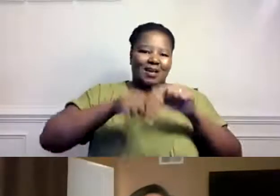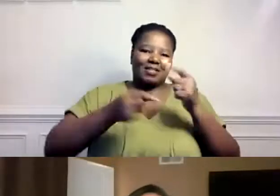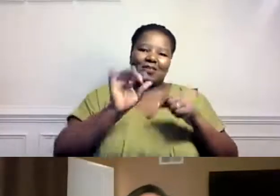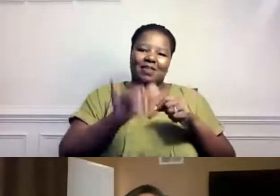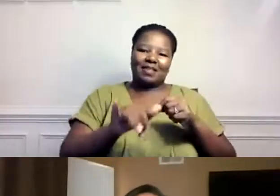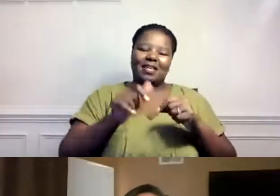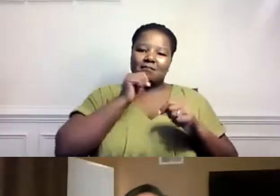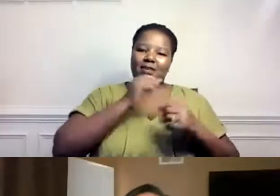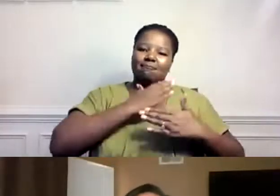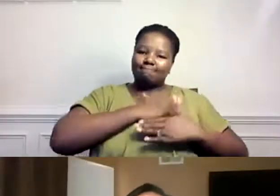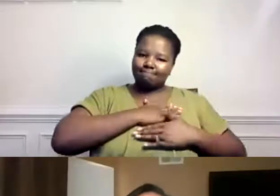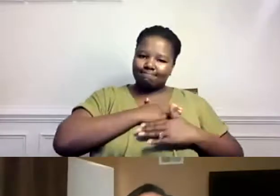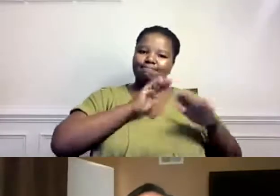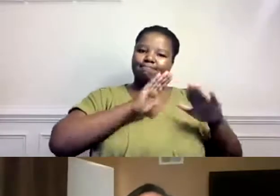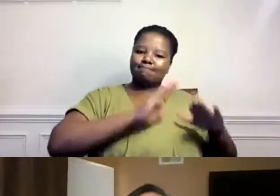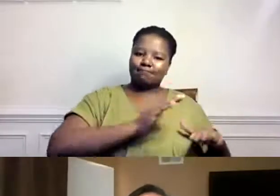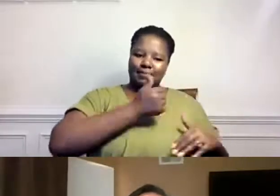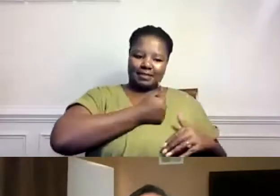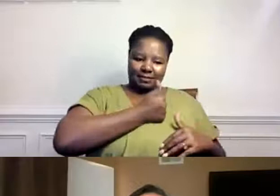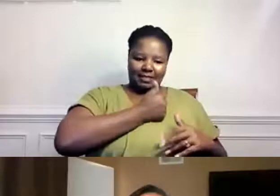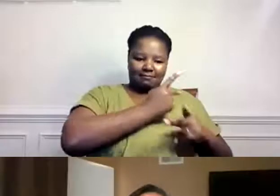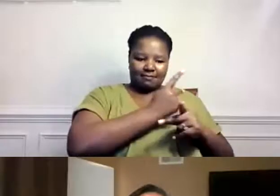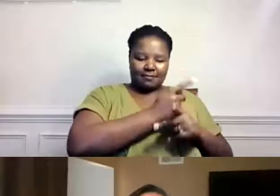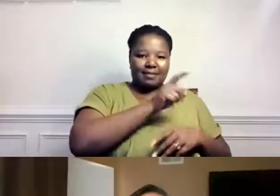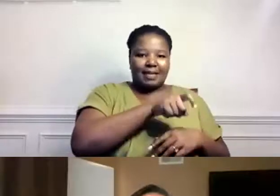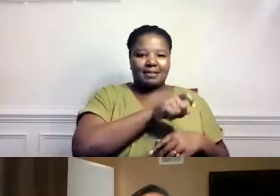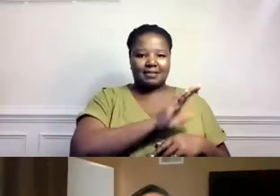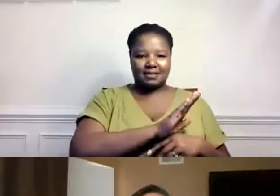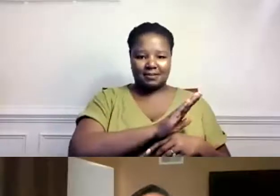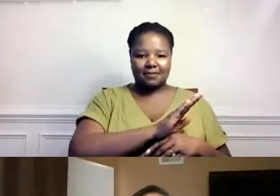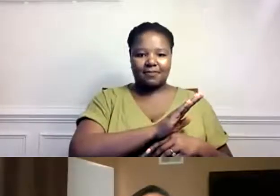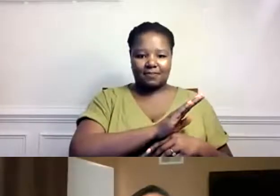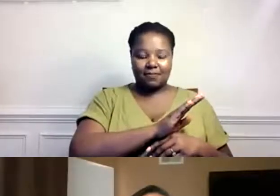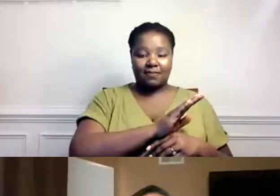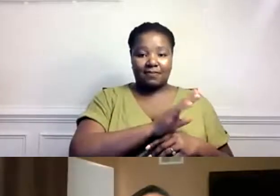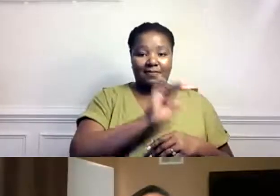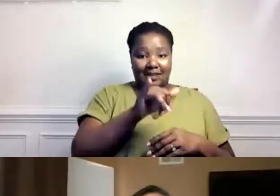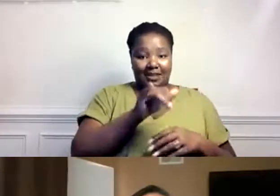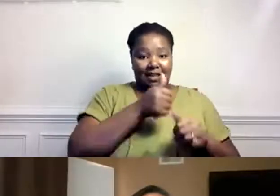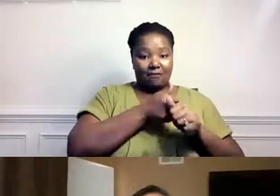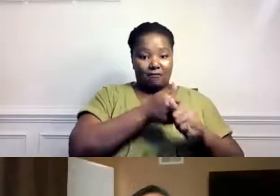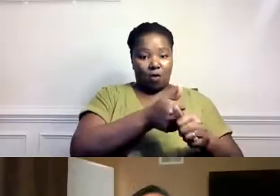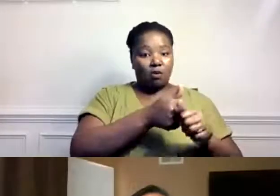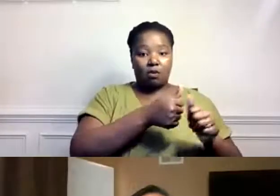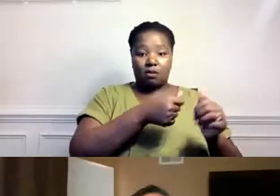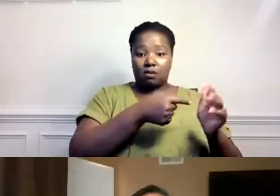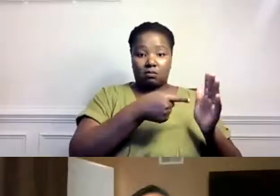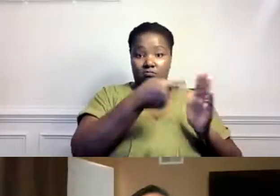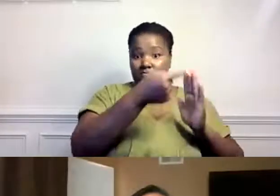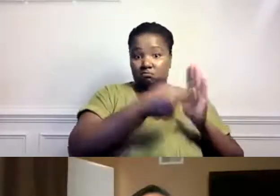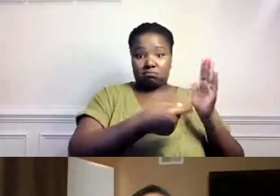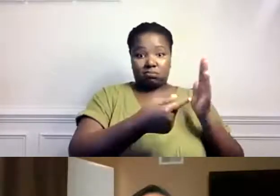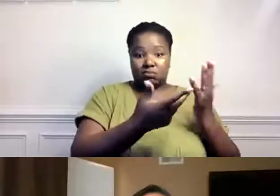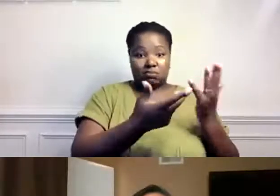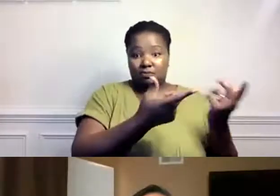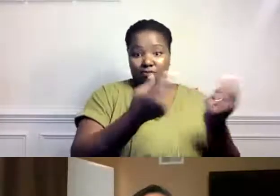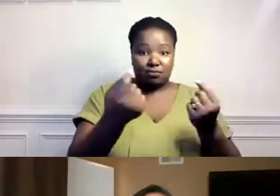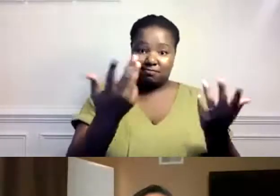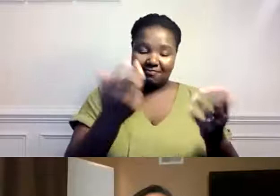to actually stop and have some common sense and actually follow what we're preaching to